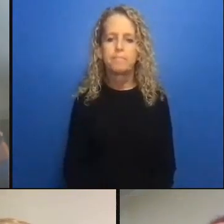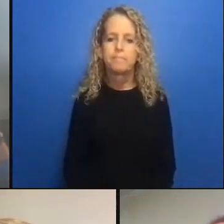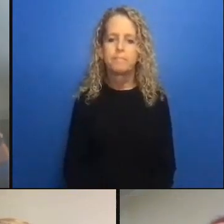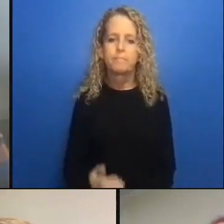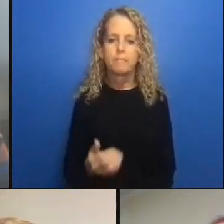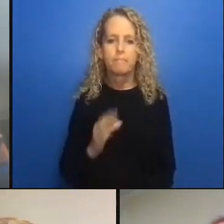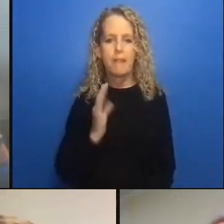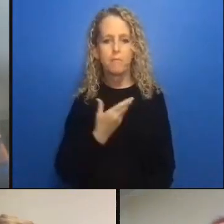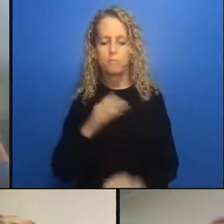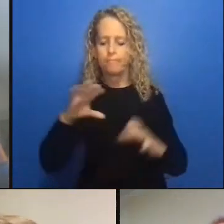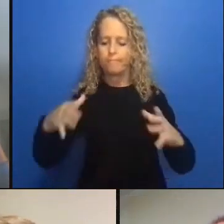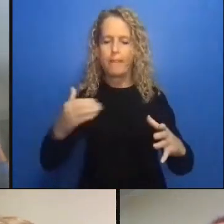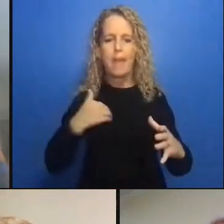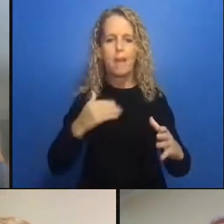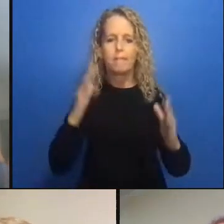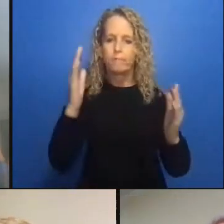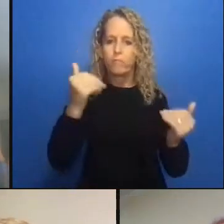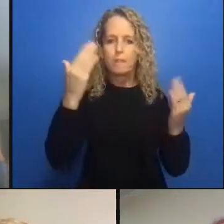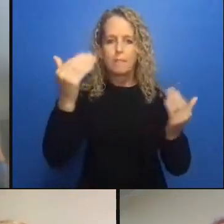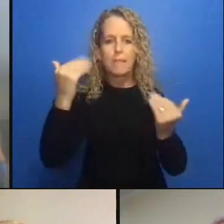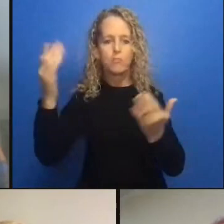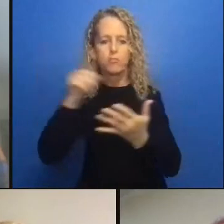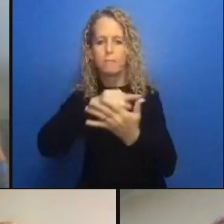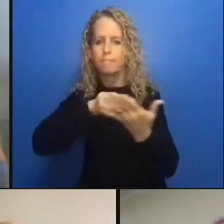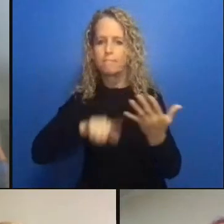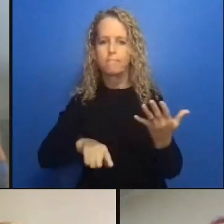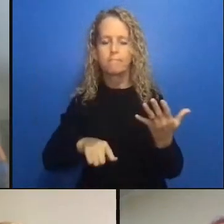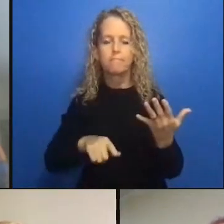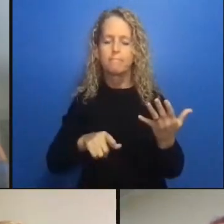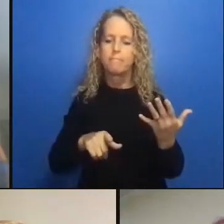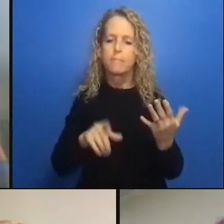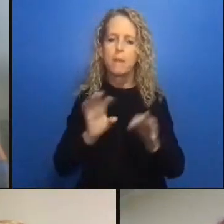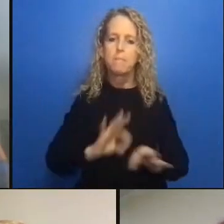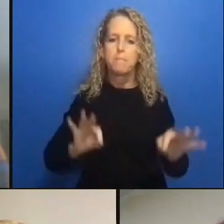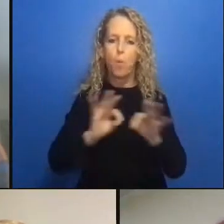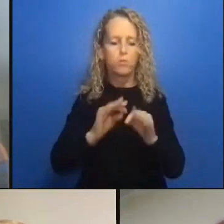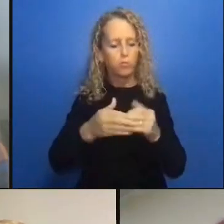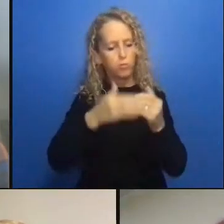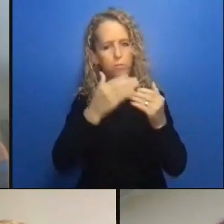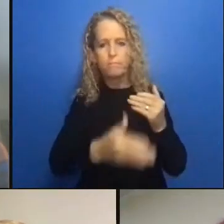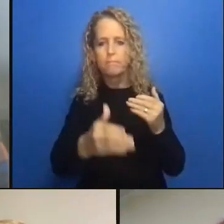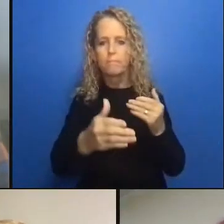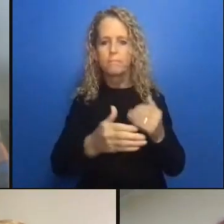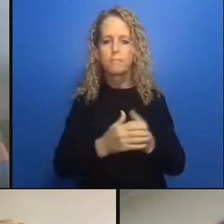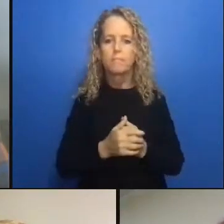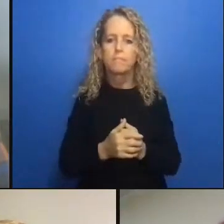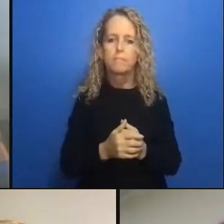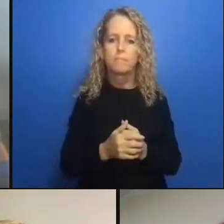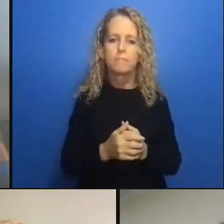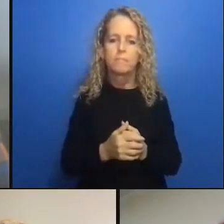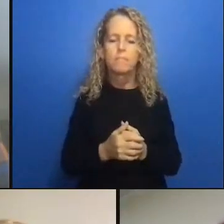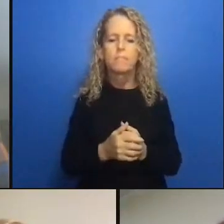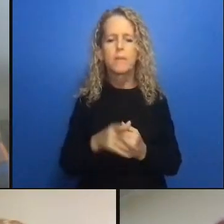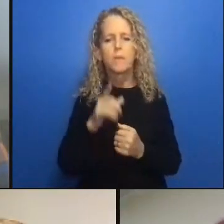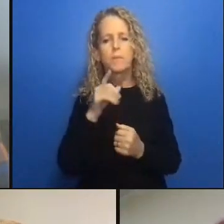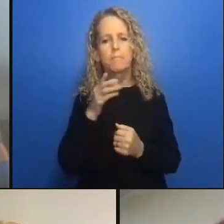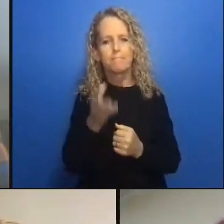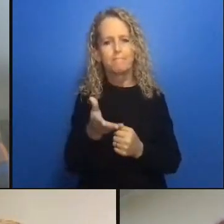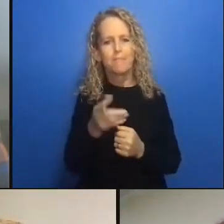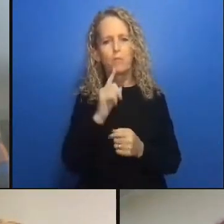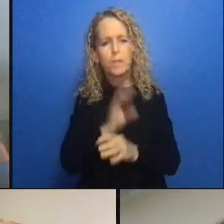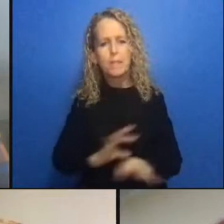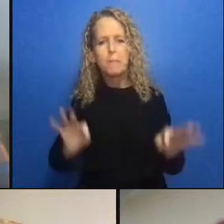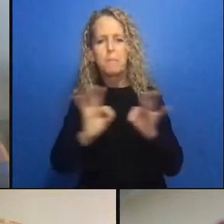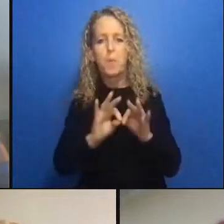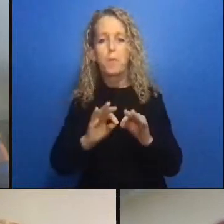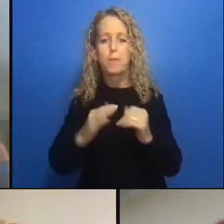very solid and those are our next steps. Yeah. Let's just not leave the rural areas behind and disadvantaged communities.